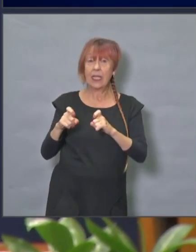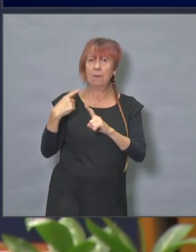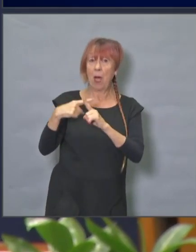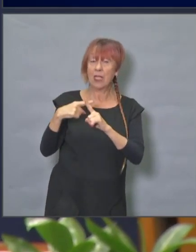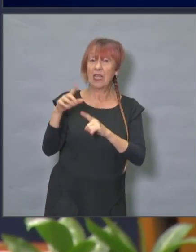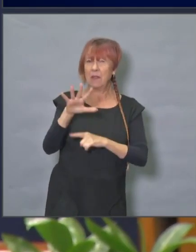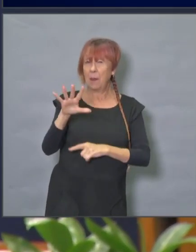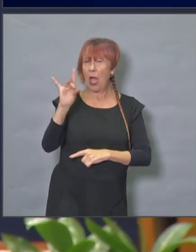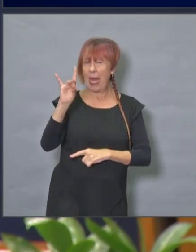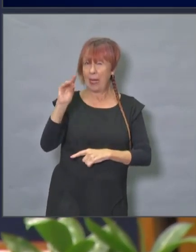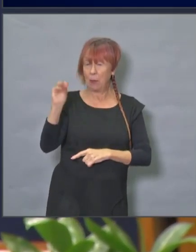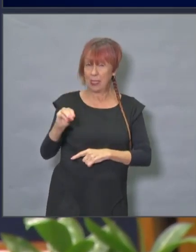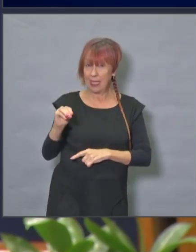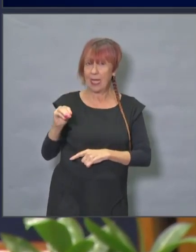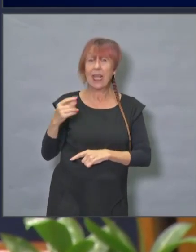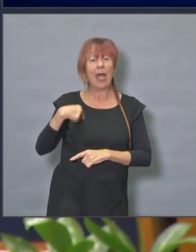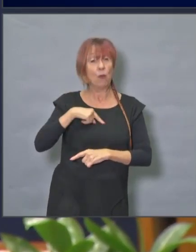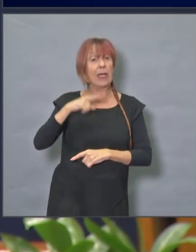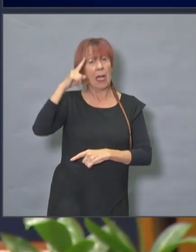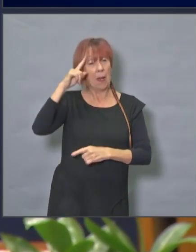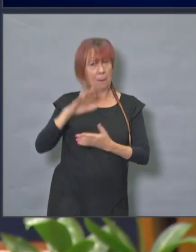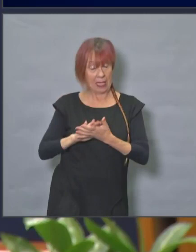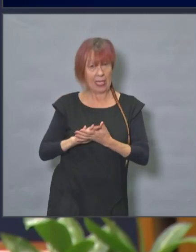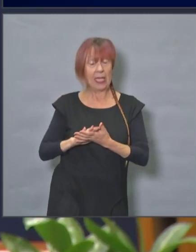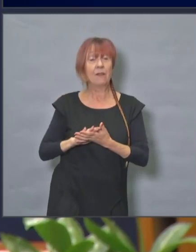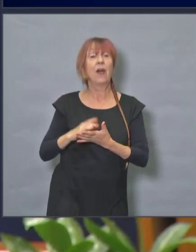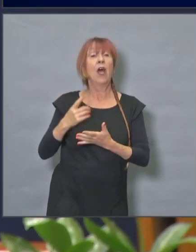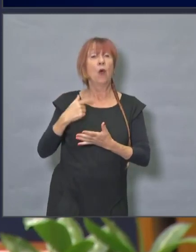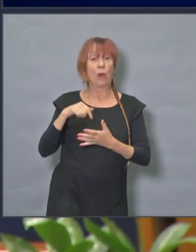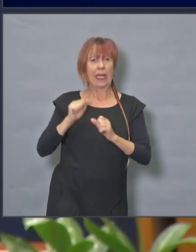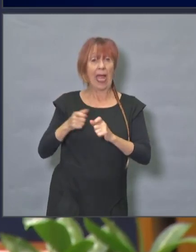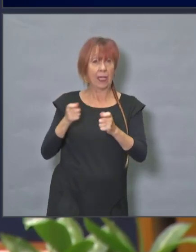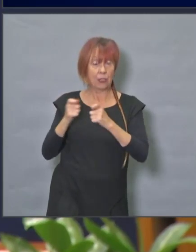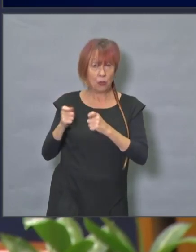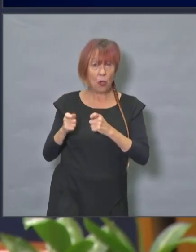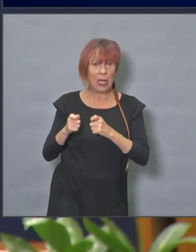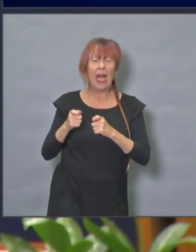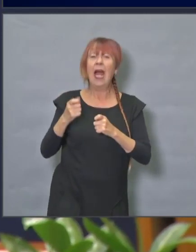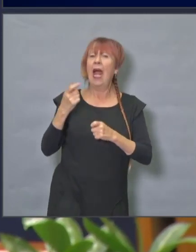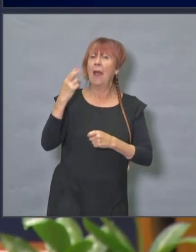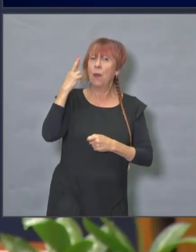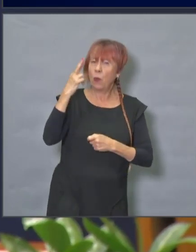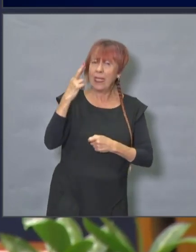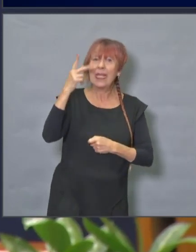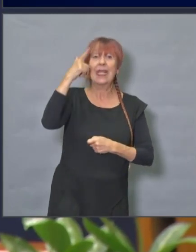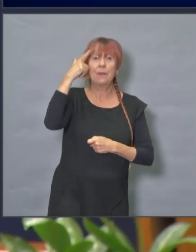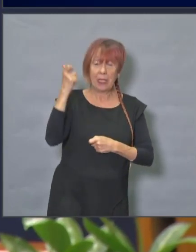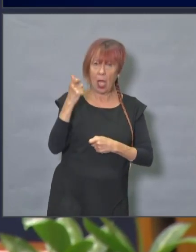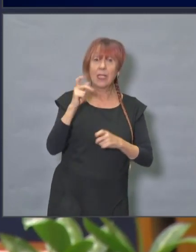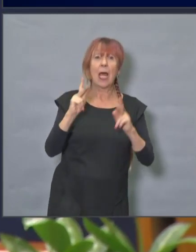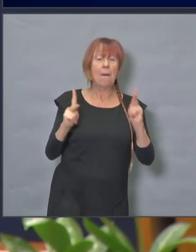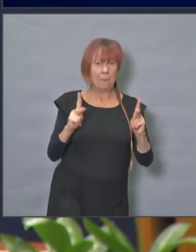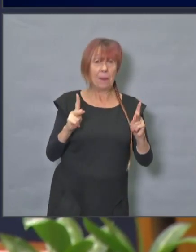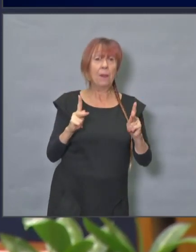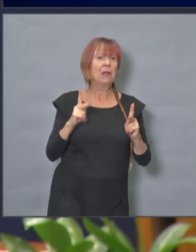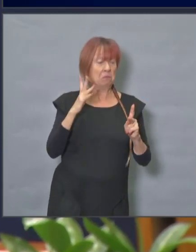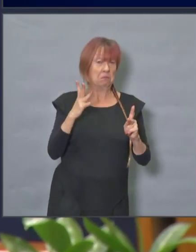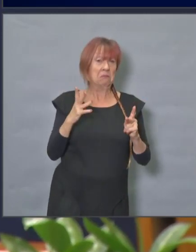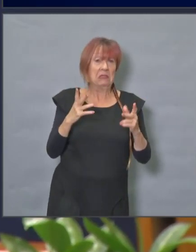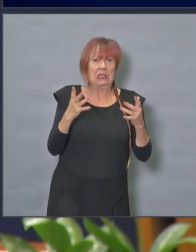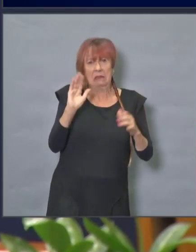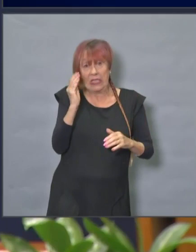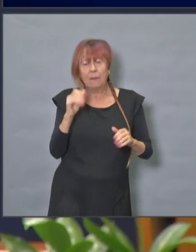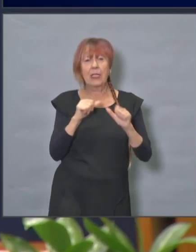been able to keep it under control is because people have complied with wearing masks. And I know it's not what everyone loves to do, but the reality